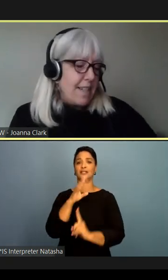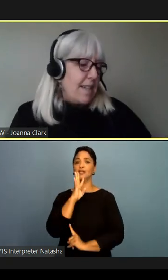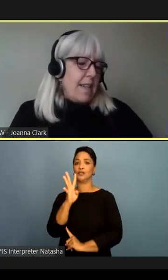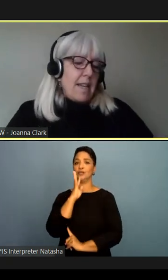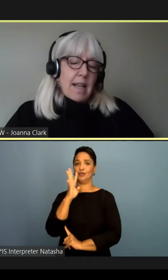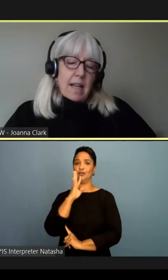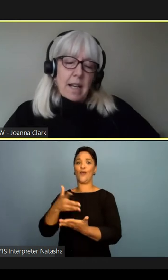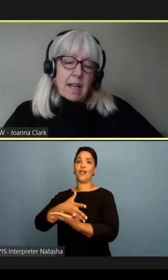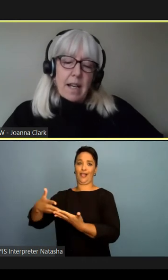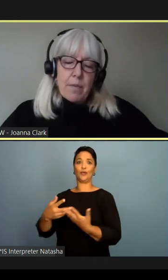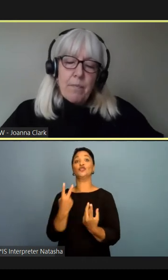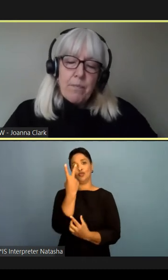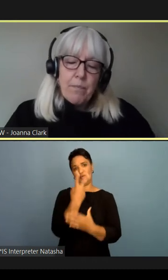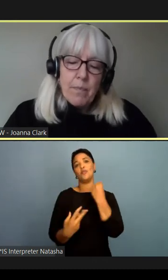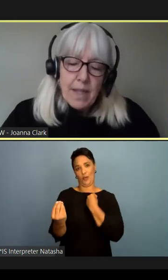clear.